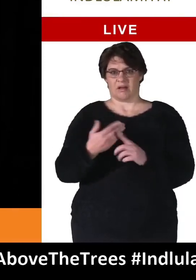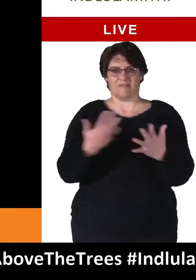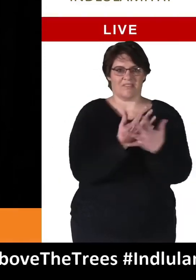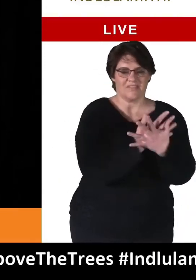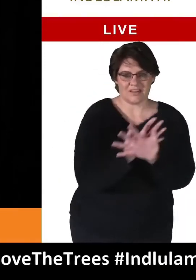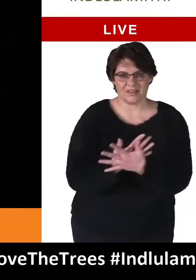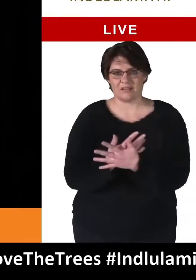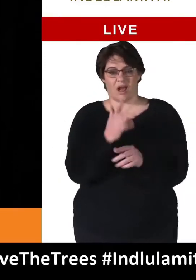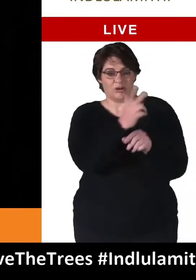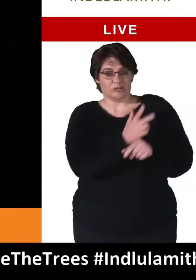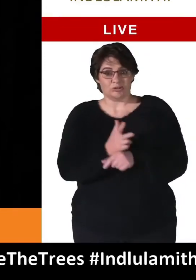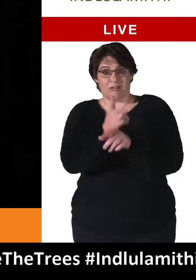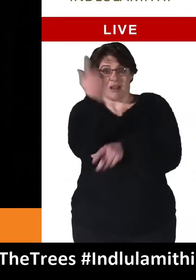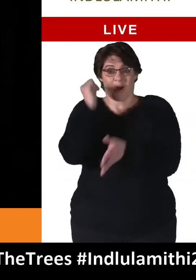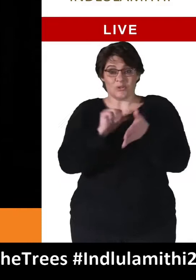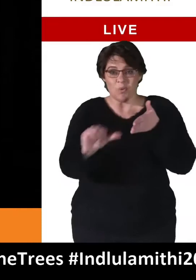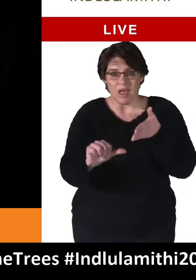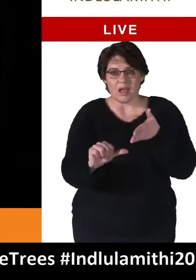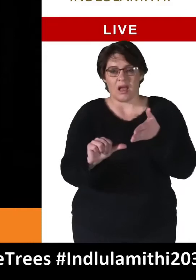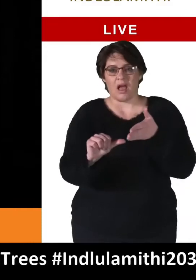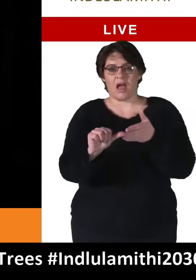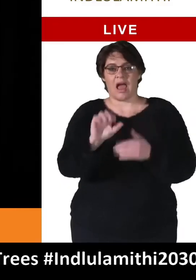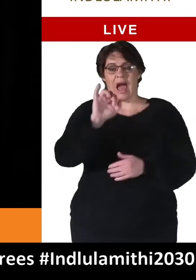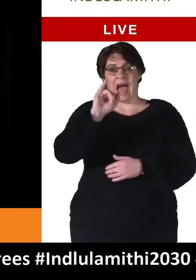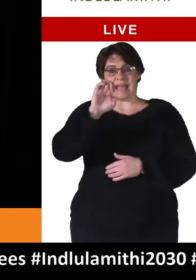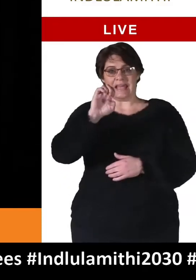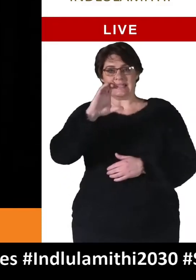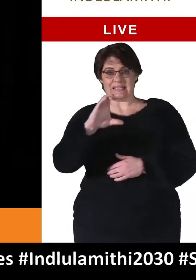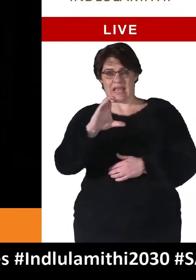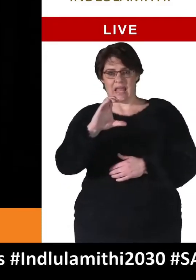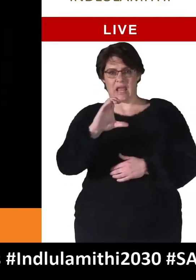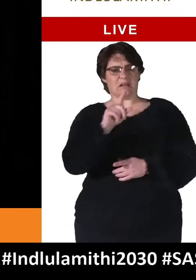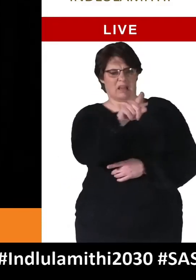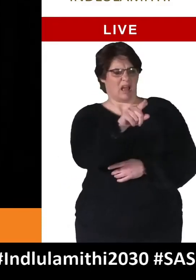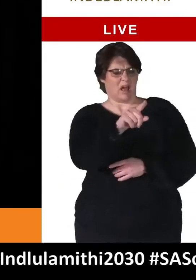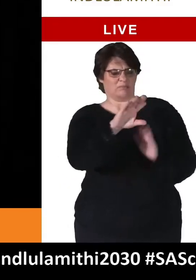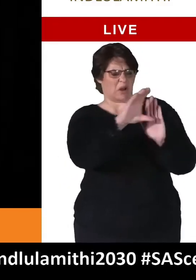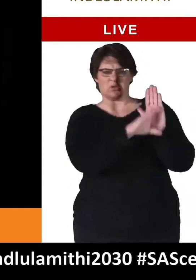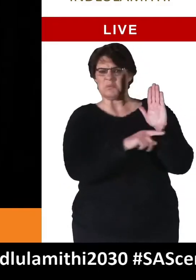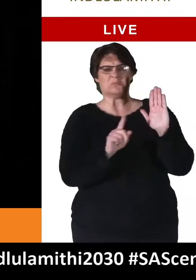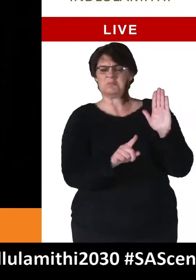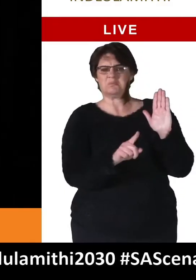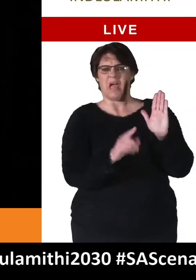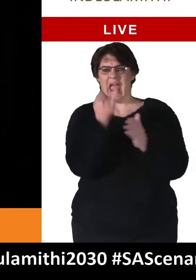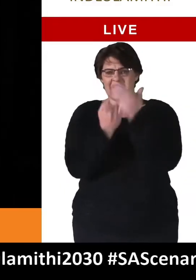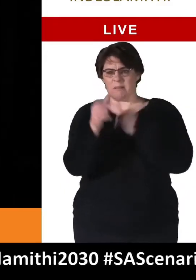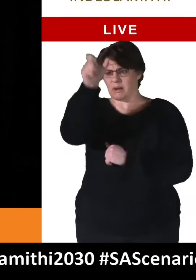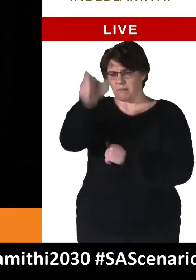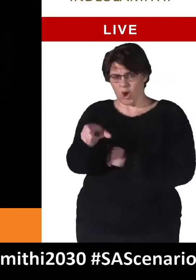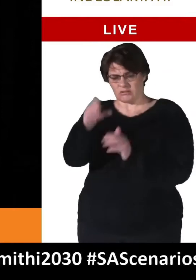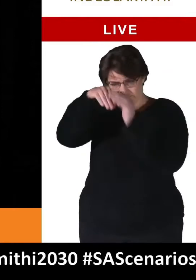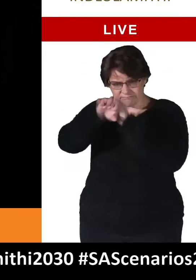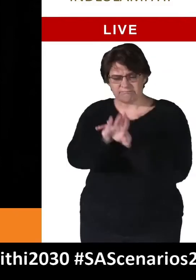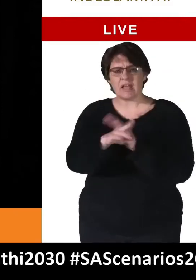we finished shooting that video last week, the Electoral Act was found unconstitutional, opening space for independent candidates in